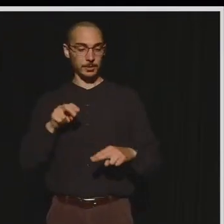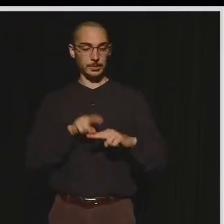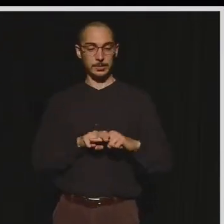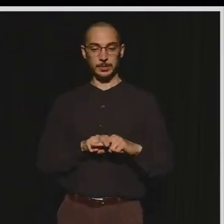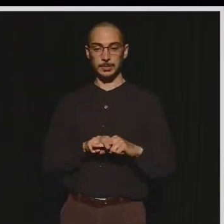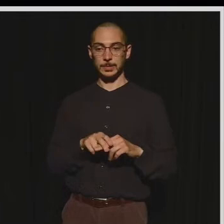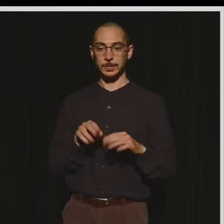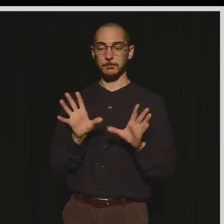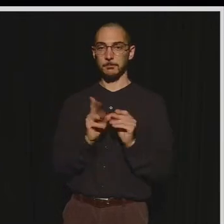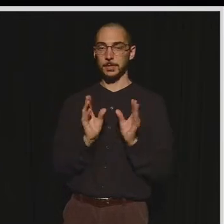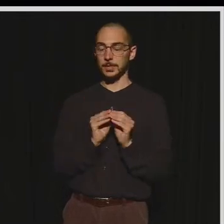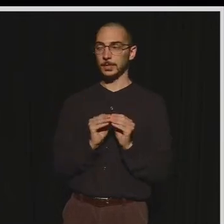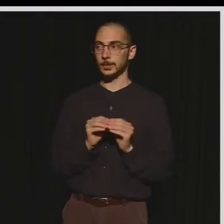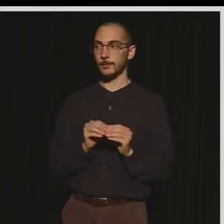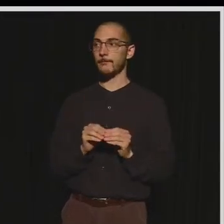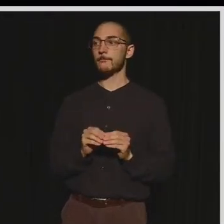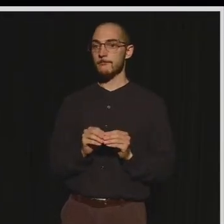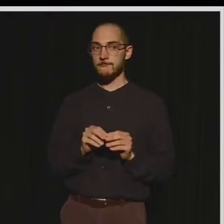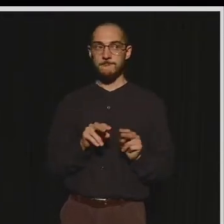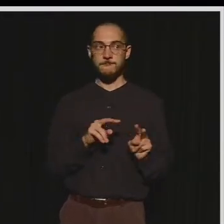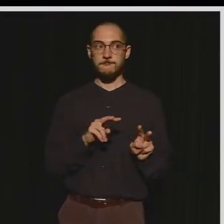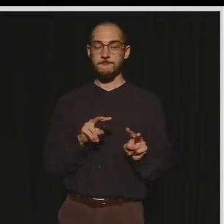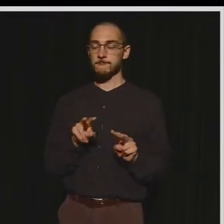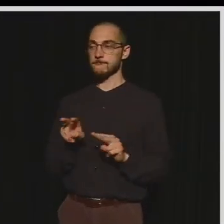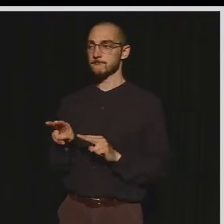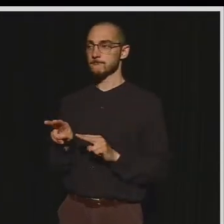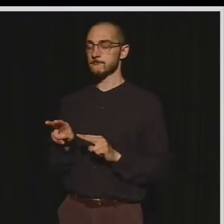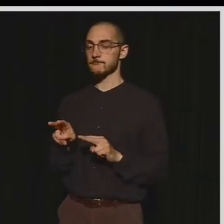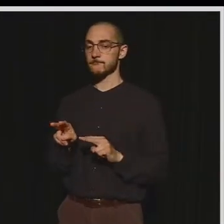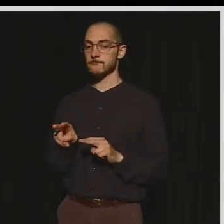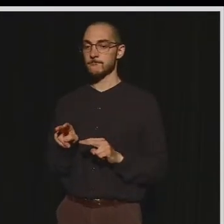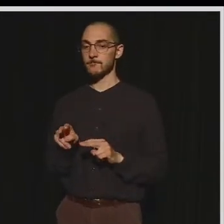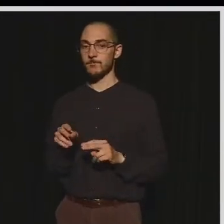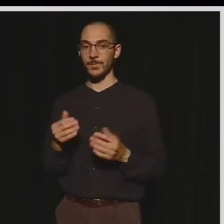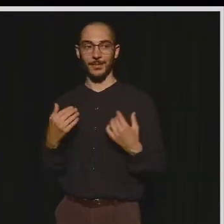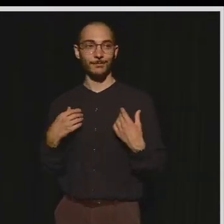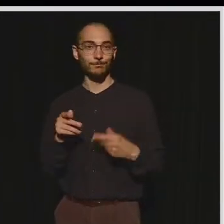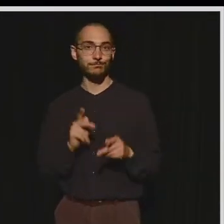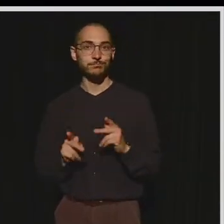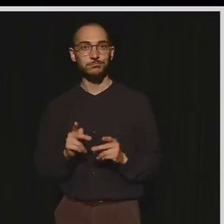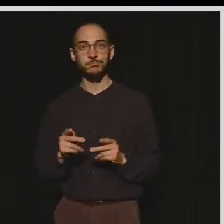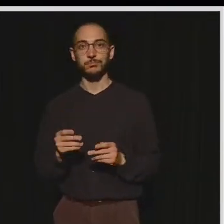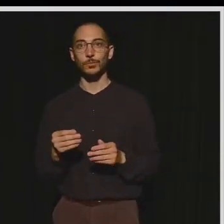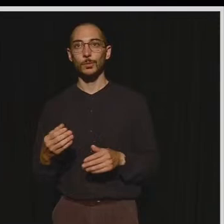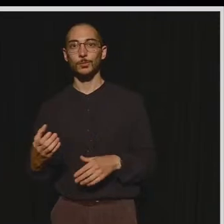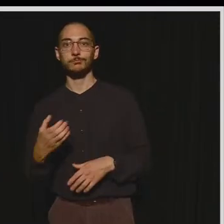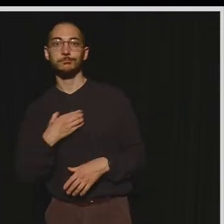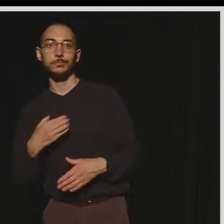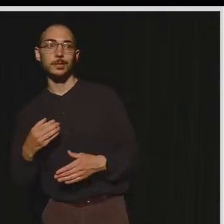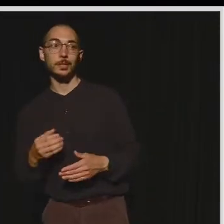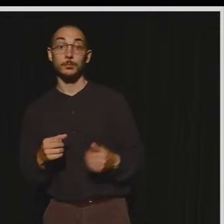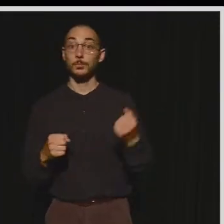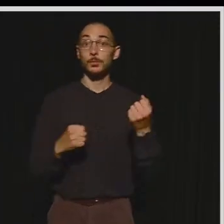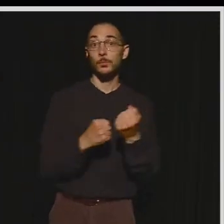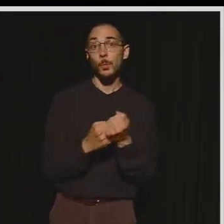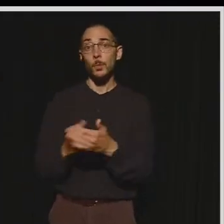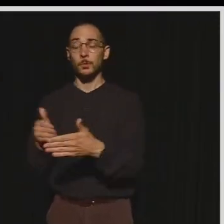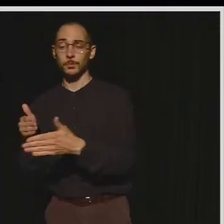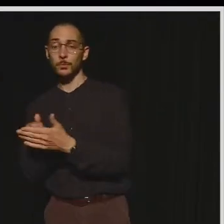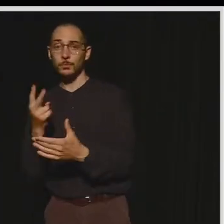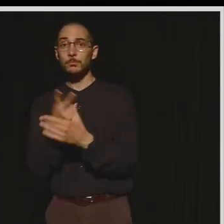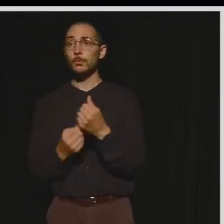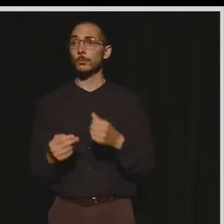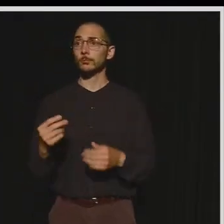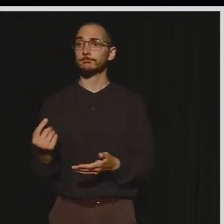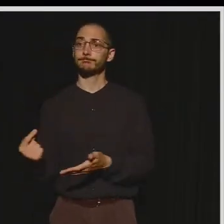there's so many people that signed up to speak either for or against this policy update. And I remember sitting with my so-called community